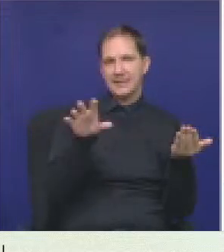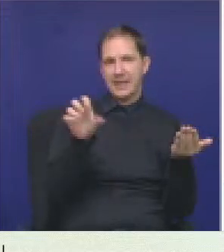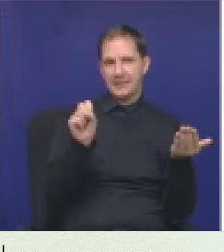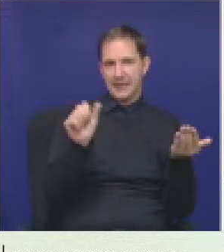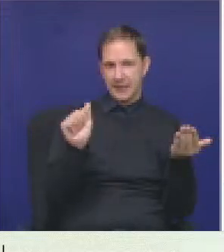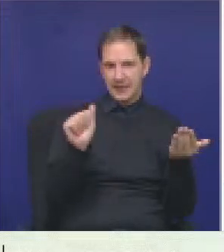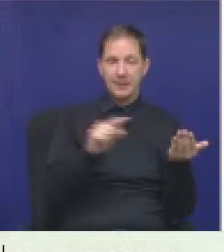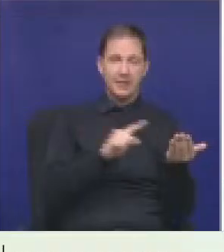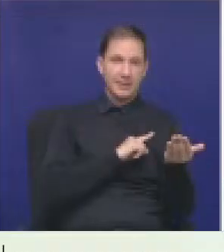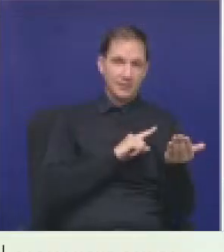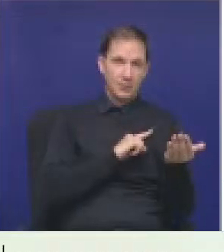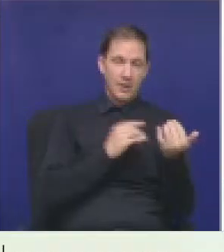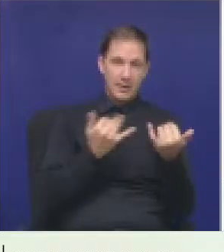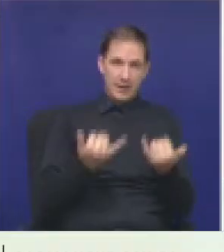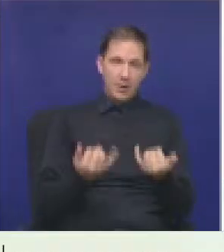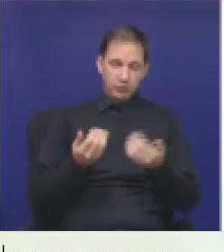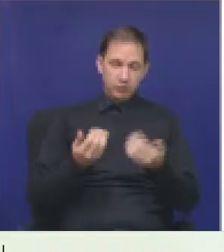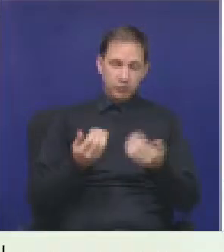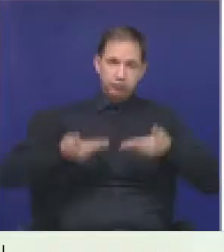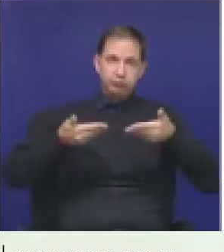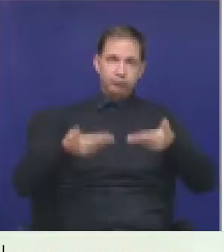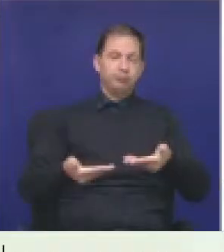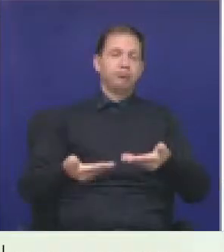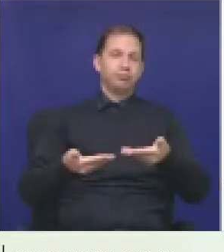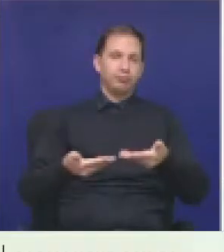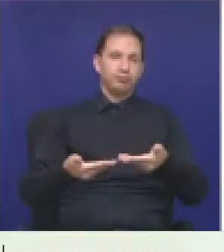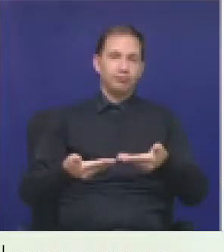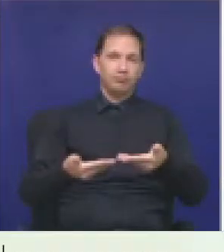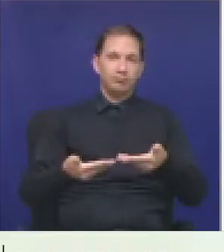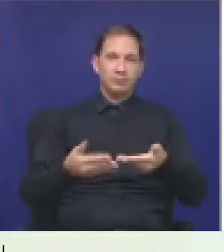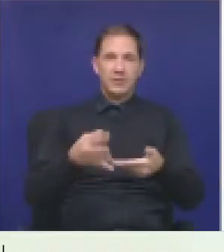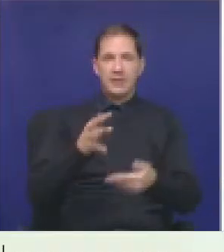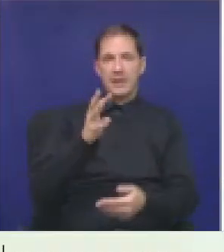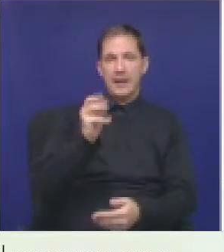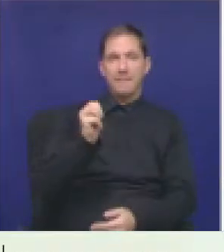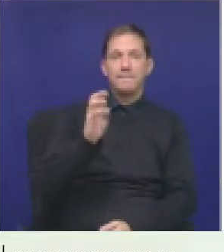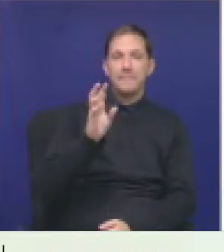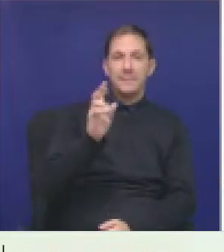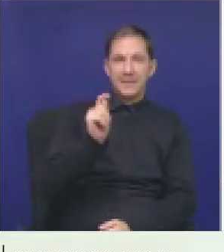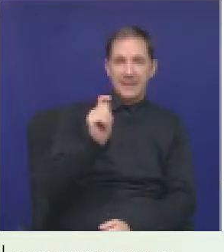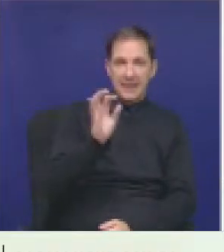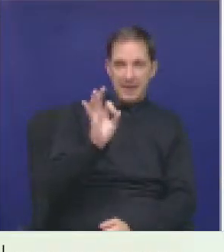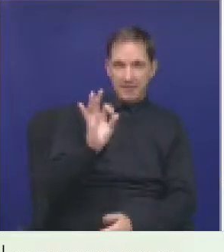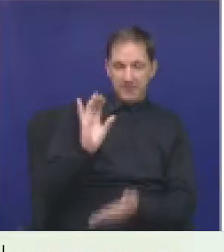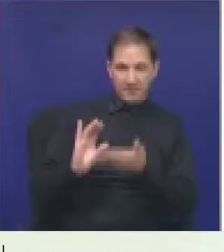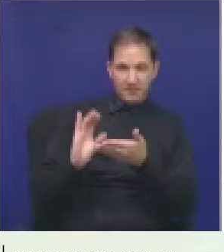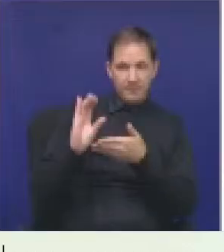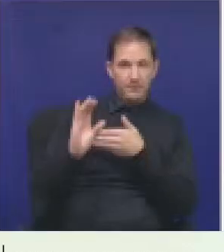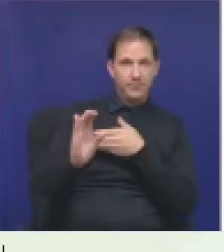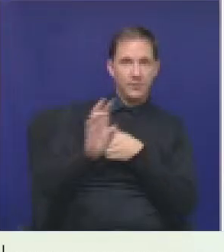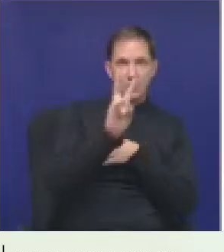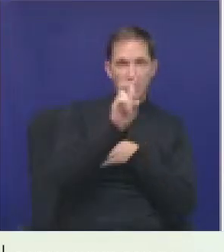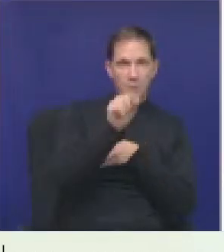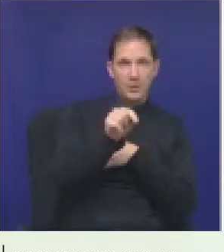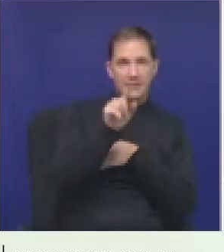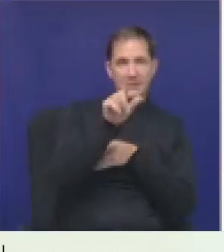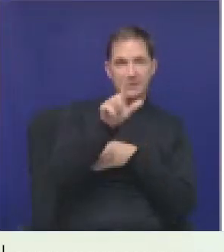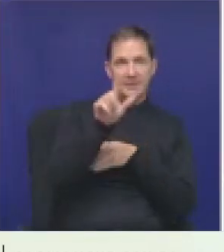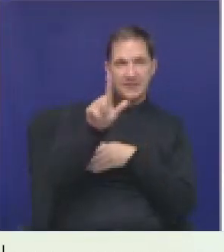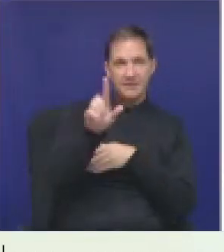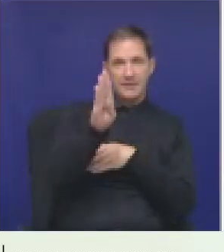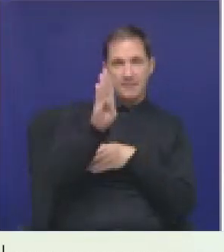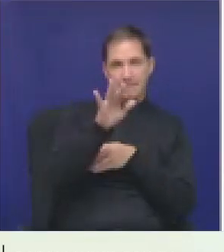table the Budget Vote 14, Statistics South Africa. The MTF allocation is 2.77 billion